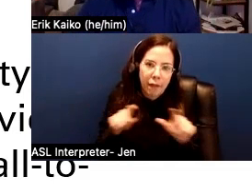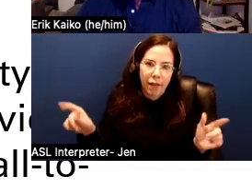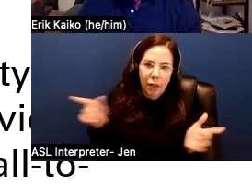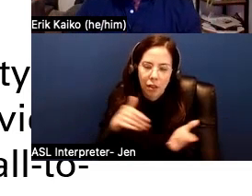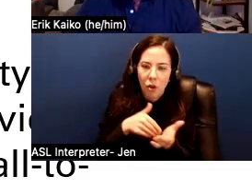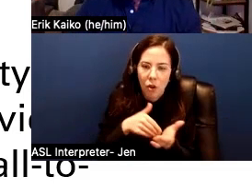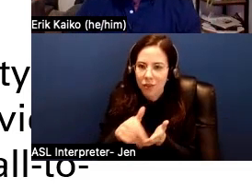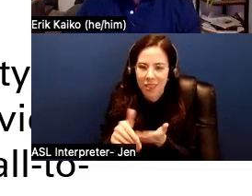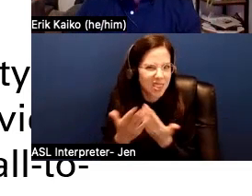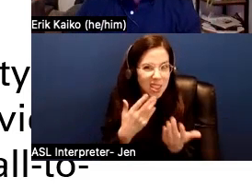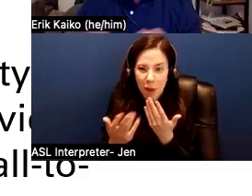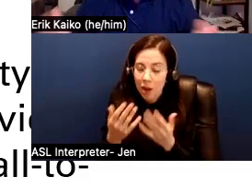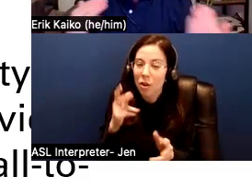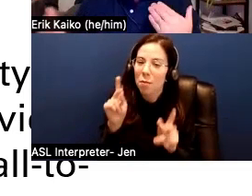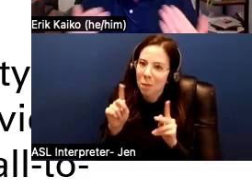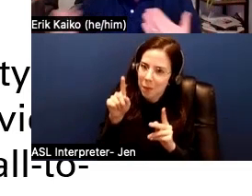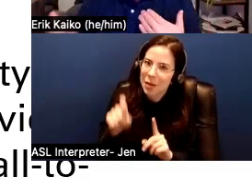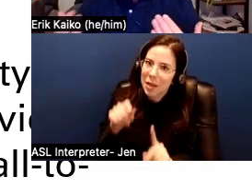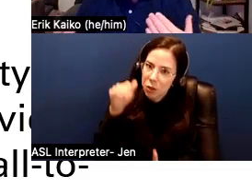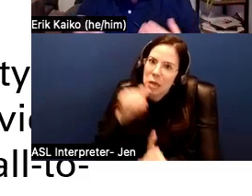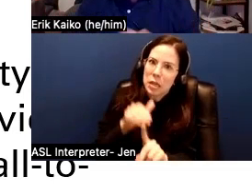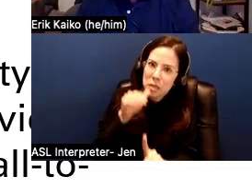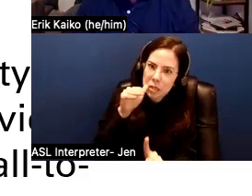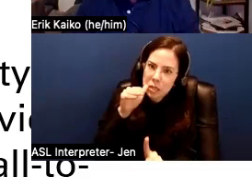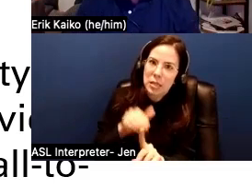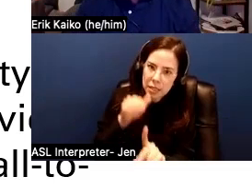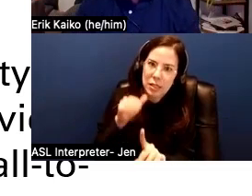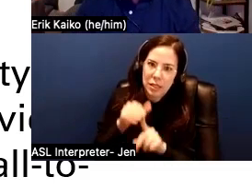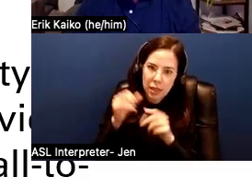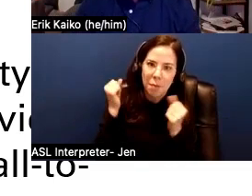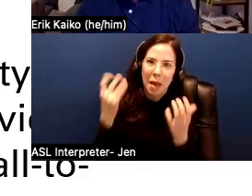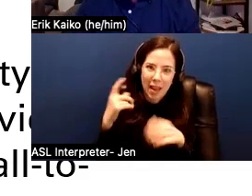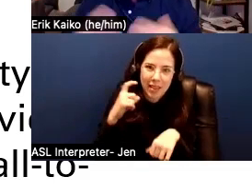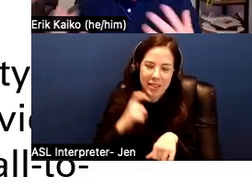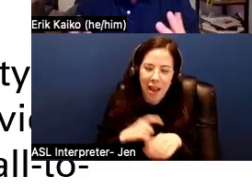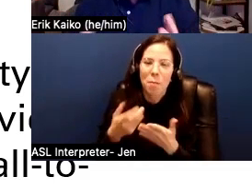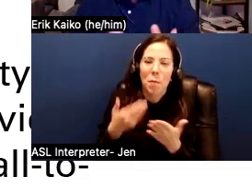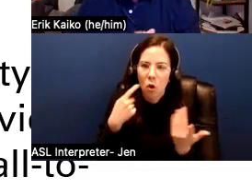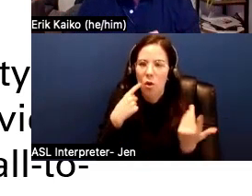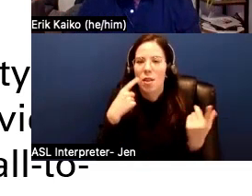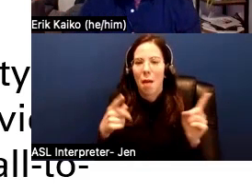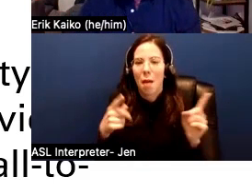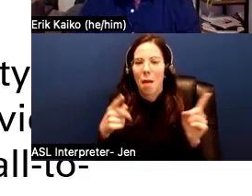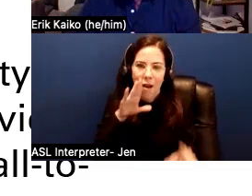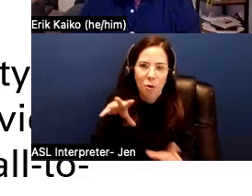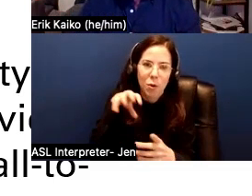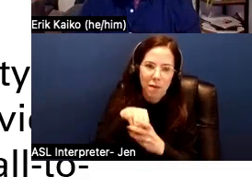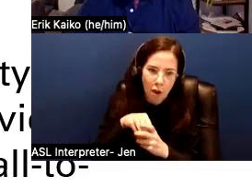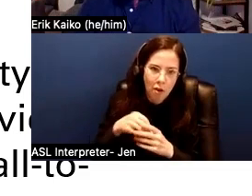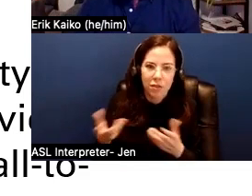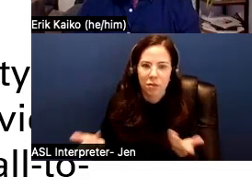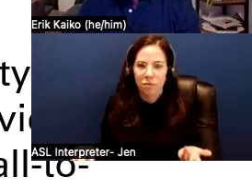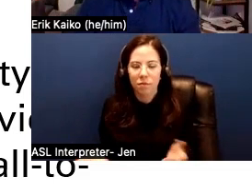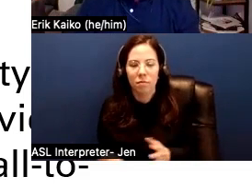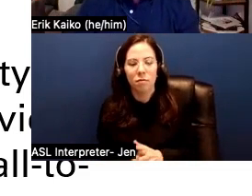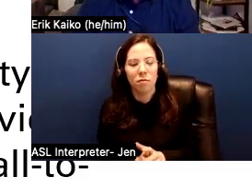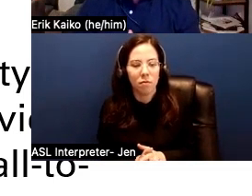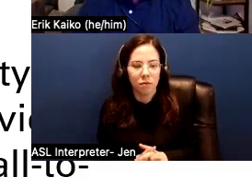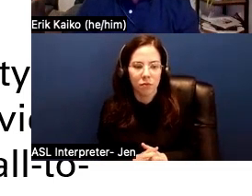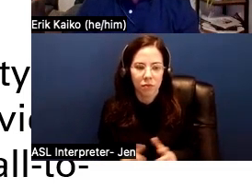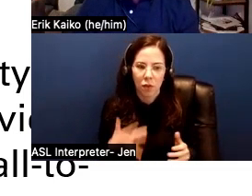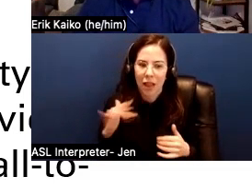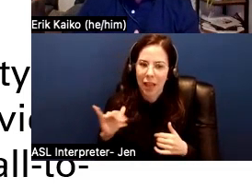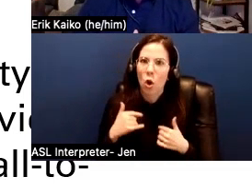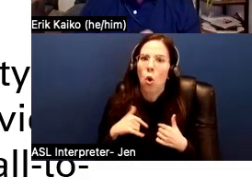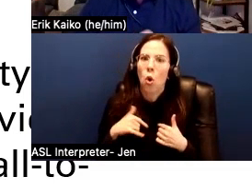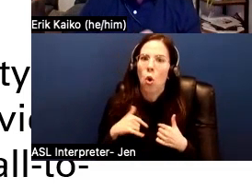because we'll need to get hit by a number of impressions, right? Or they can act before like they have to act because